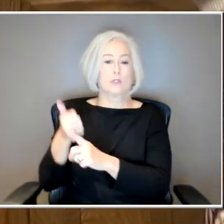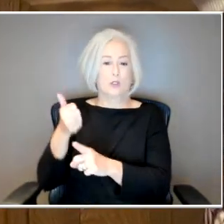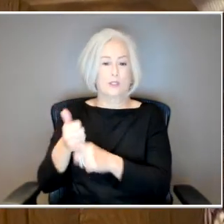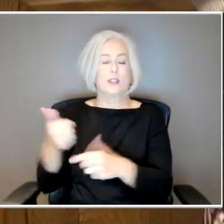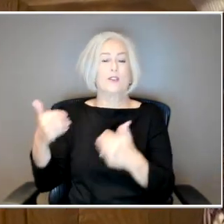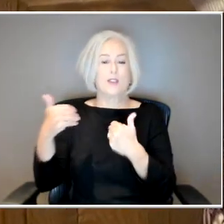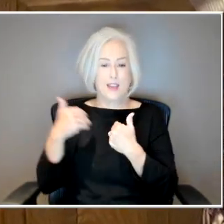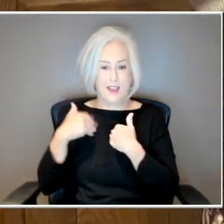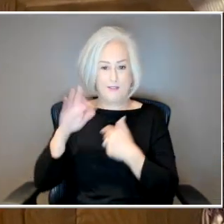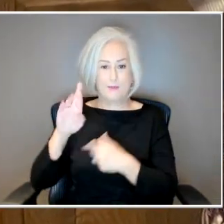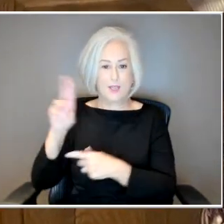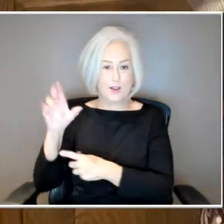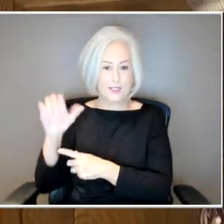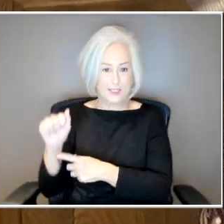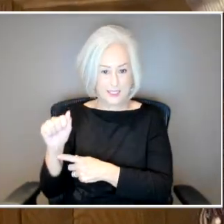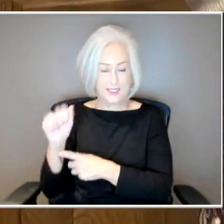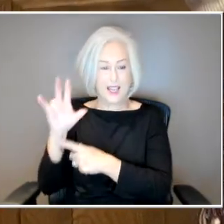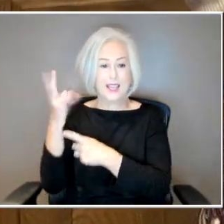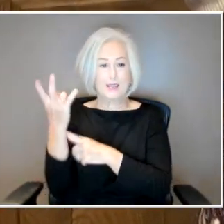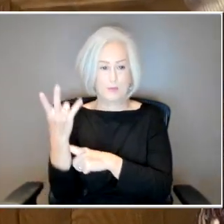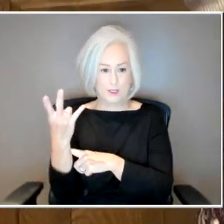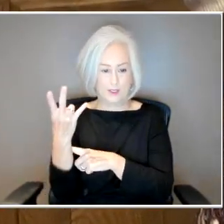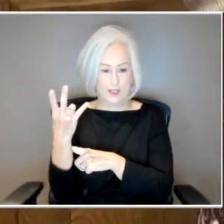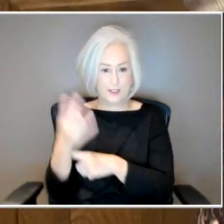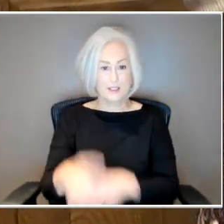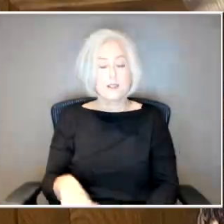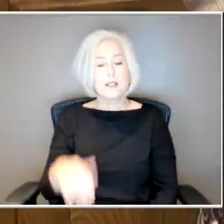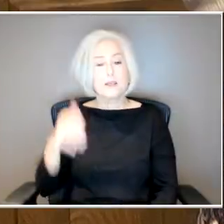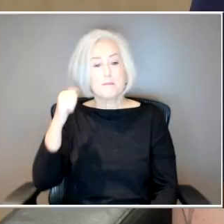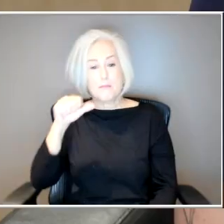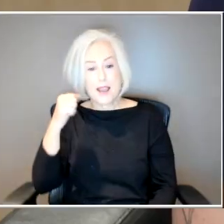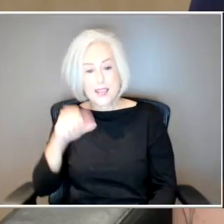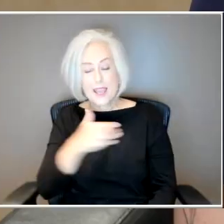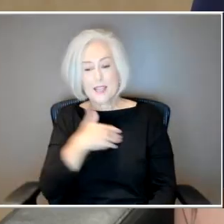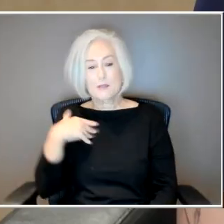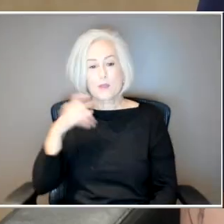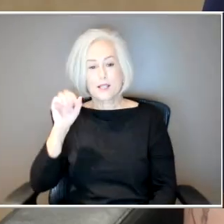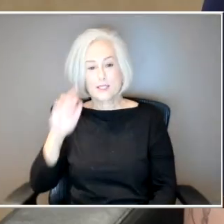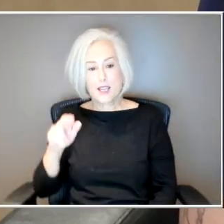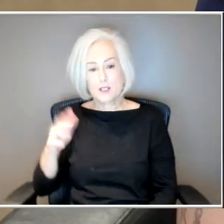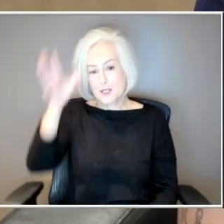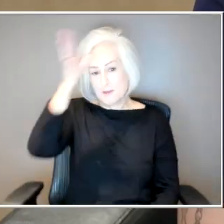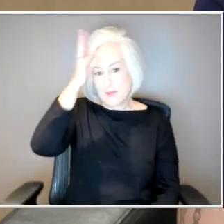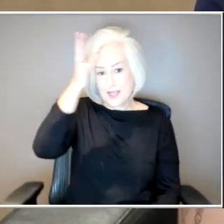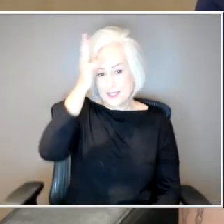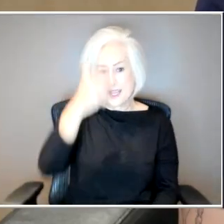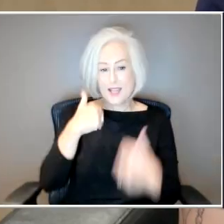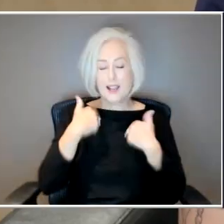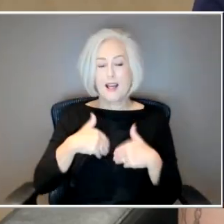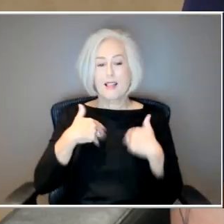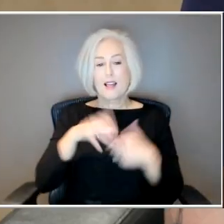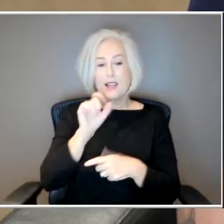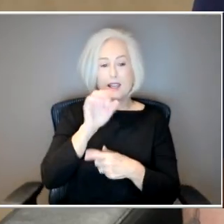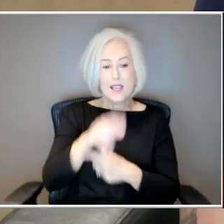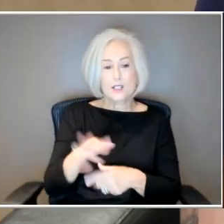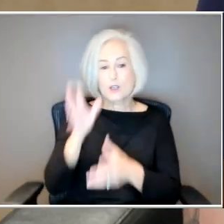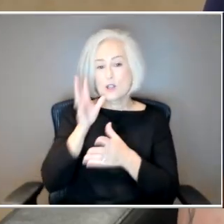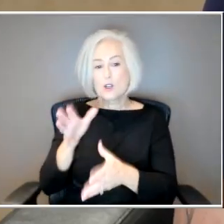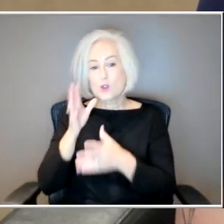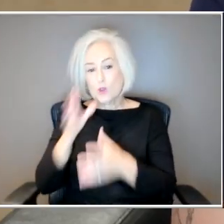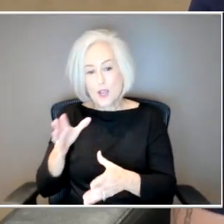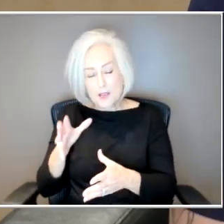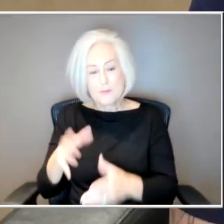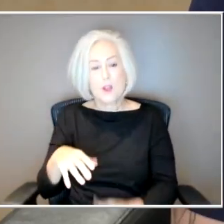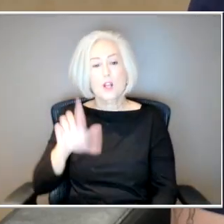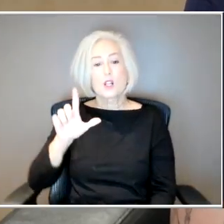My aunt had been diagnosed with breast cancer. My dad had lung cancer. My grandma had leukemia. Grandpa had kidney cancer,